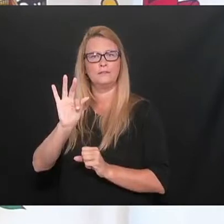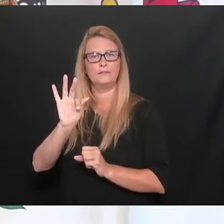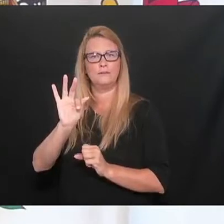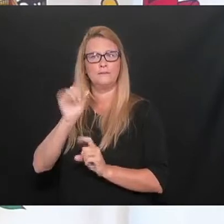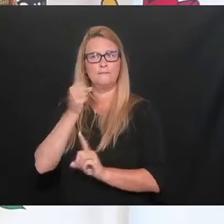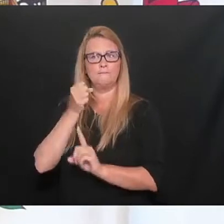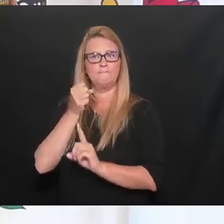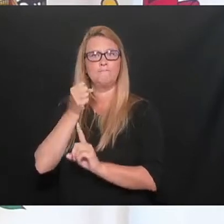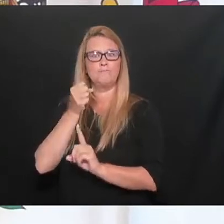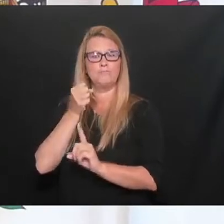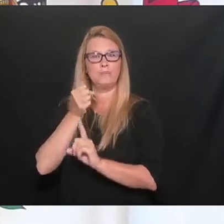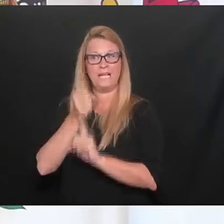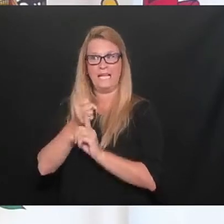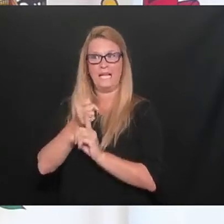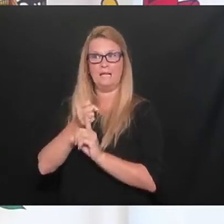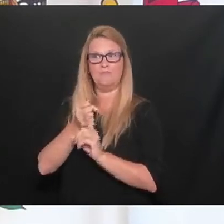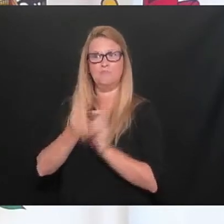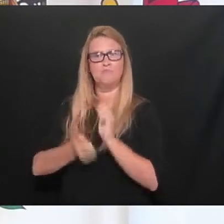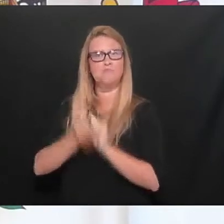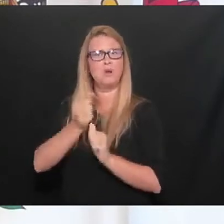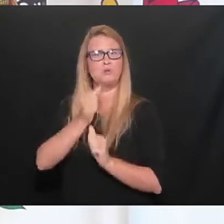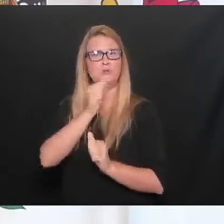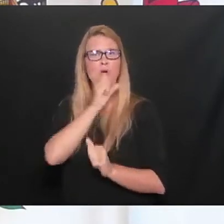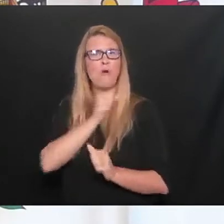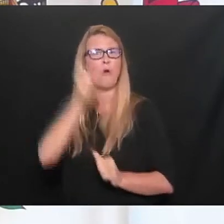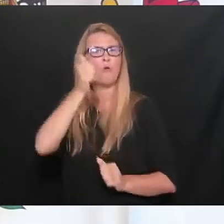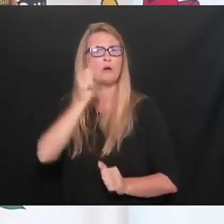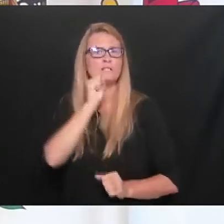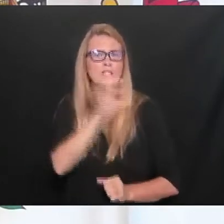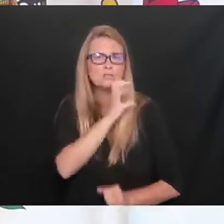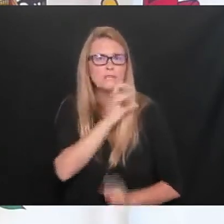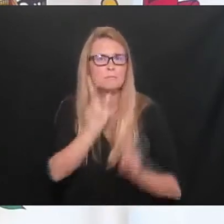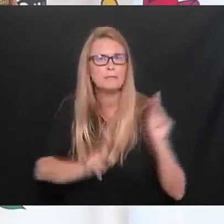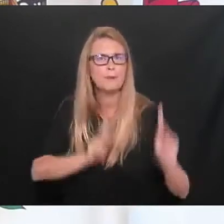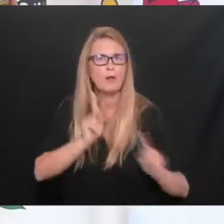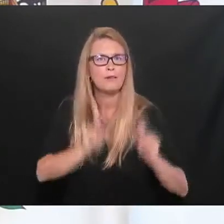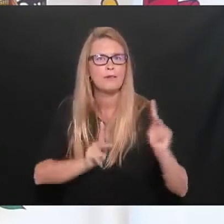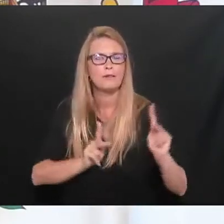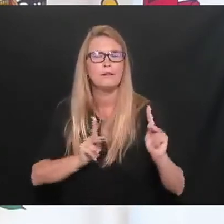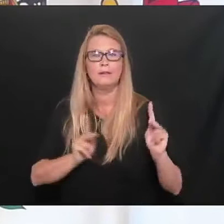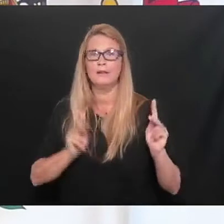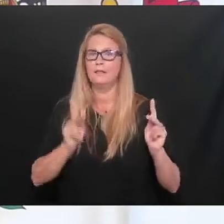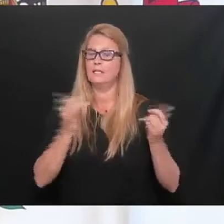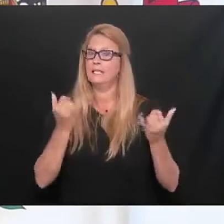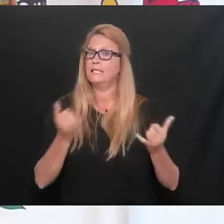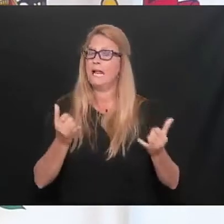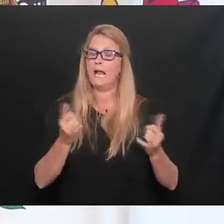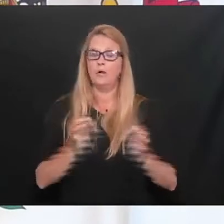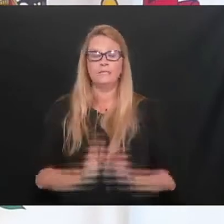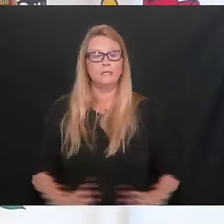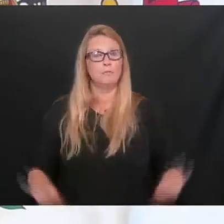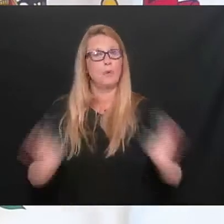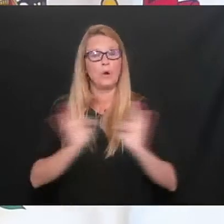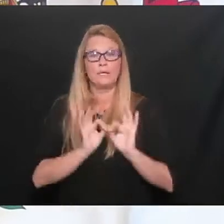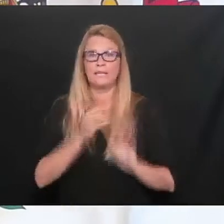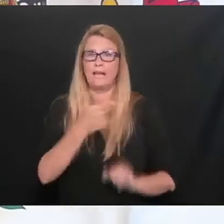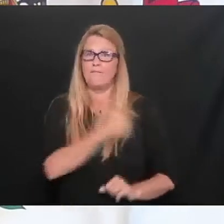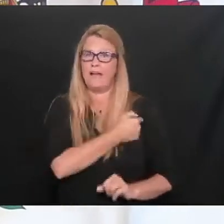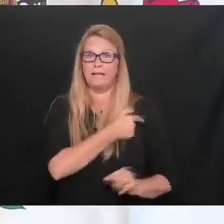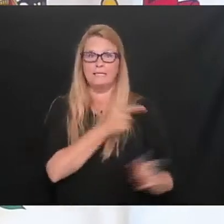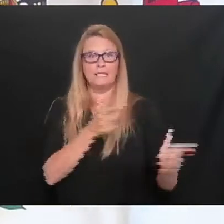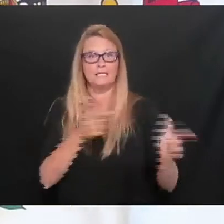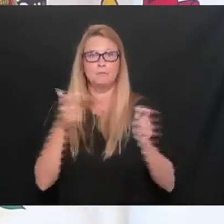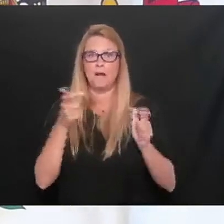virus or disease, you know, was more prevalent in our older people. You know, it's critical to get vaccinated as quickly